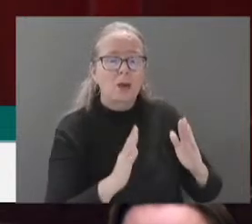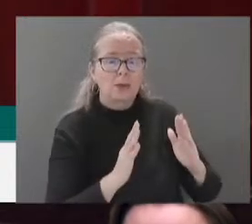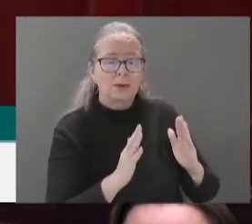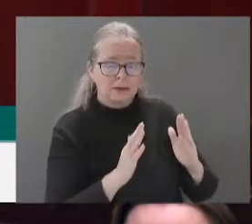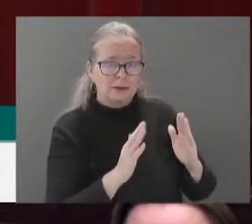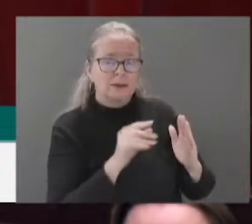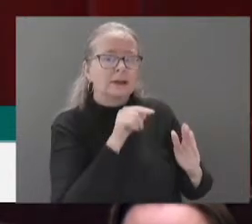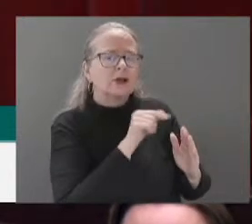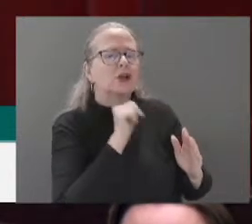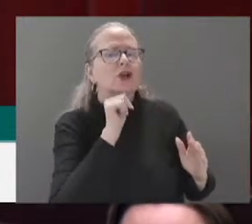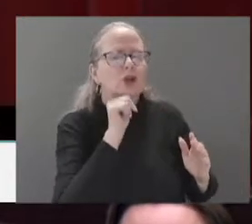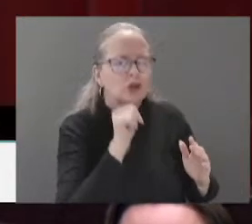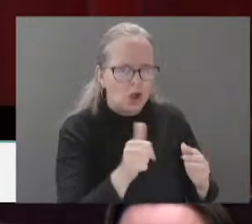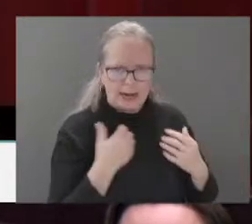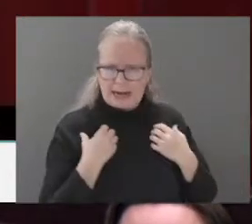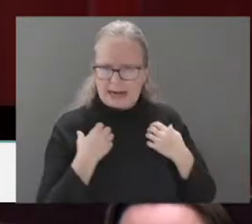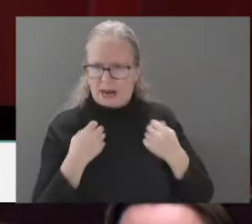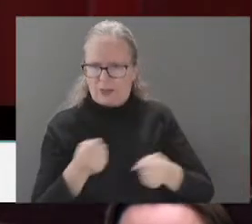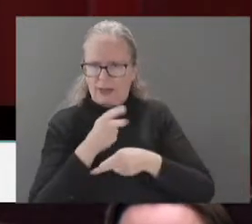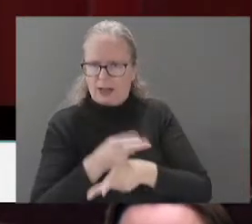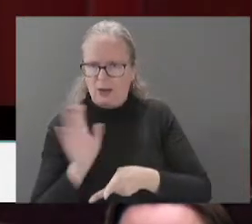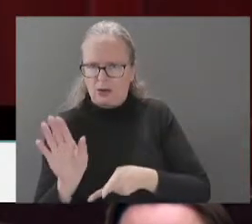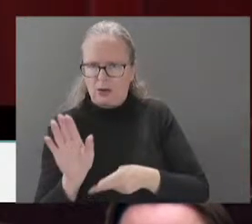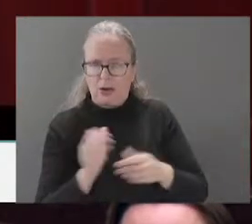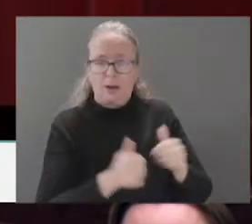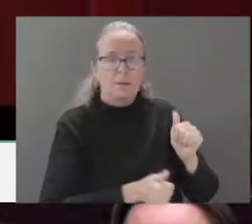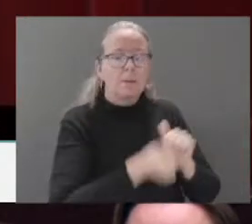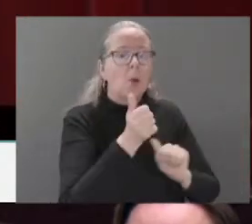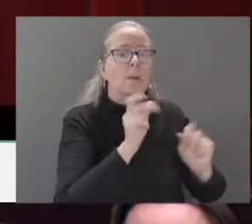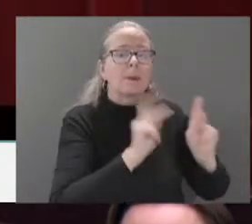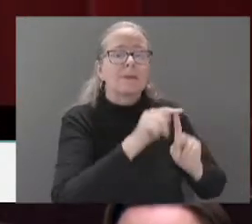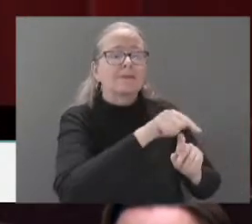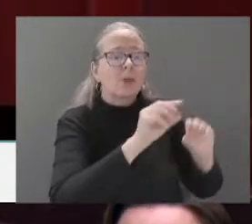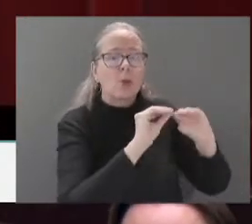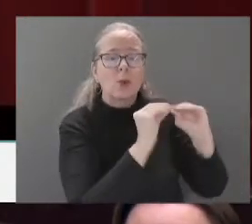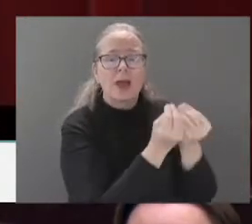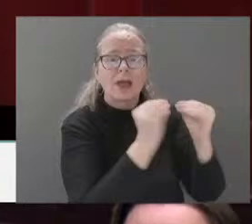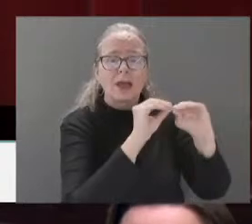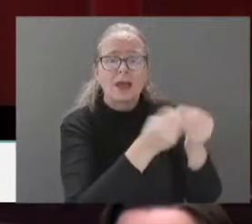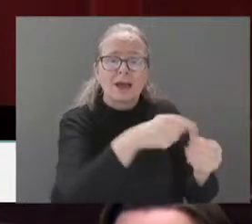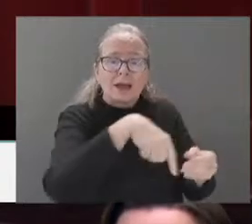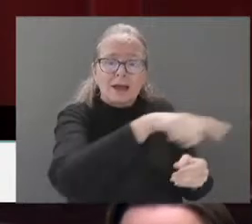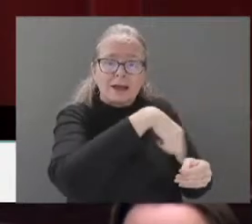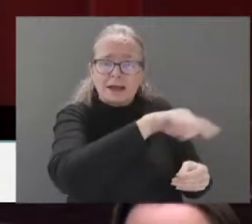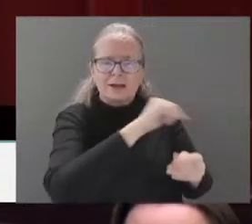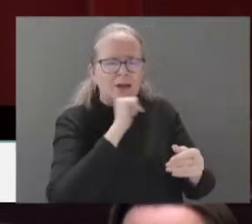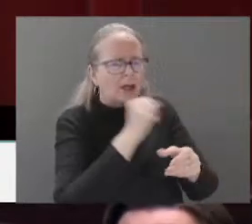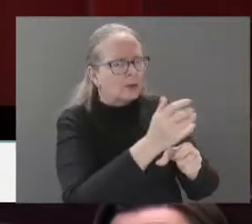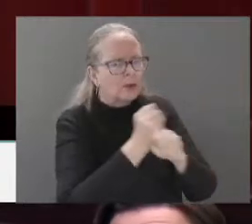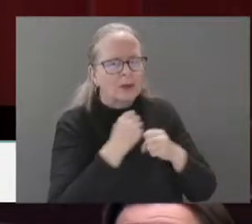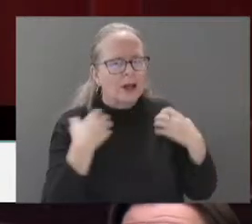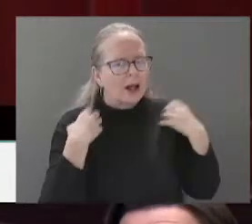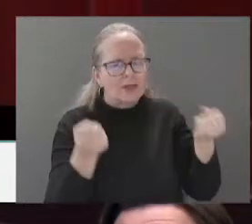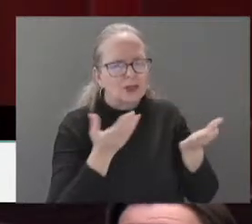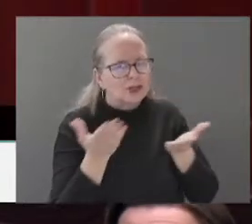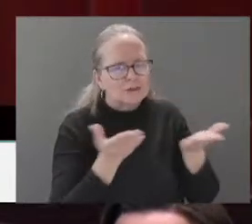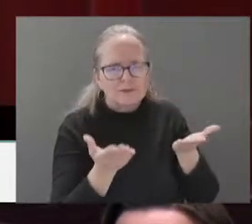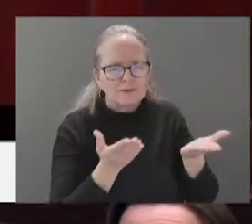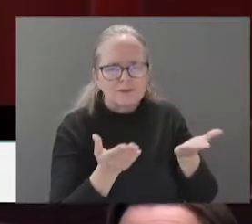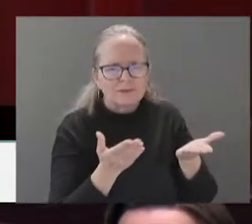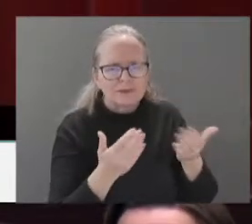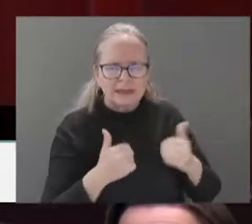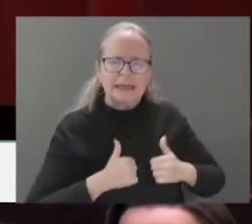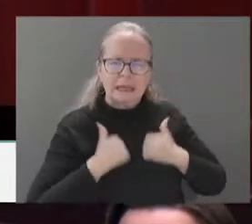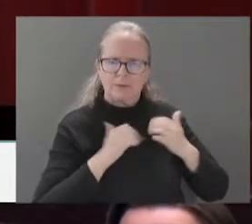vast majority of people involved were not receiving Healthcare Services Mr Speaker were living in the community unfortunately this provider chose to move